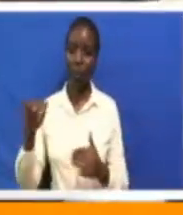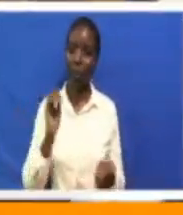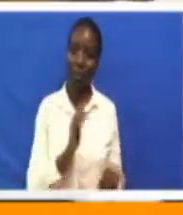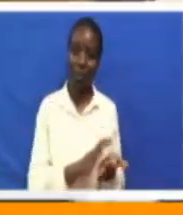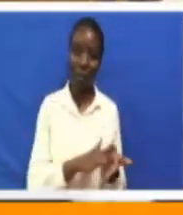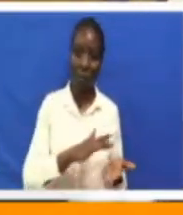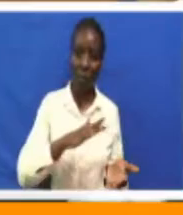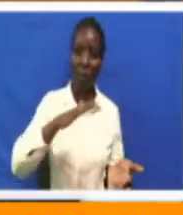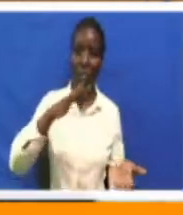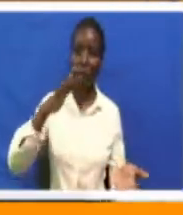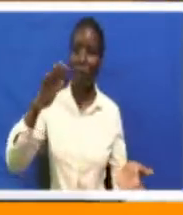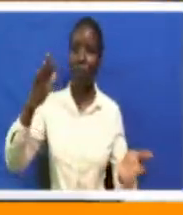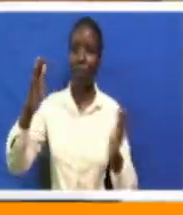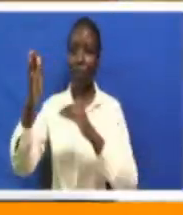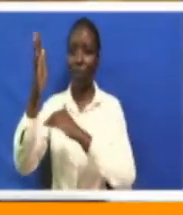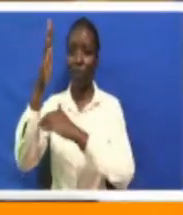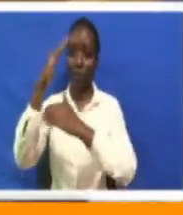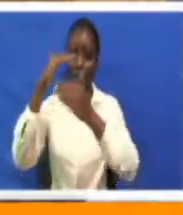thank you